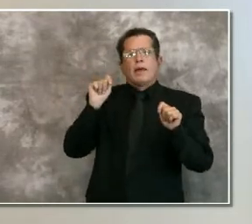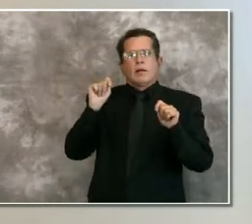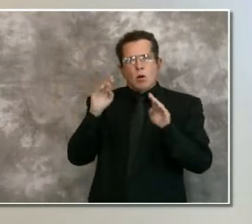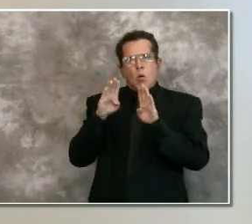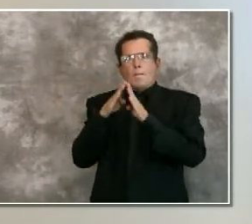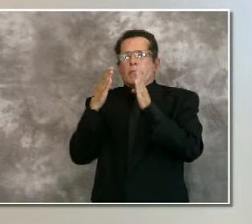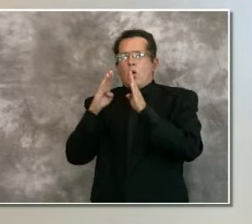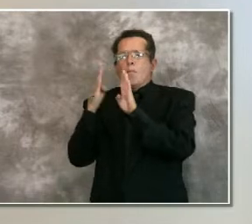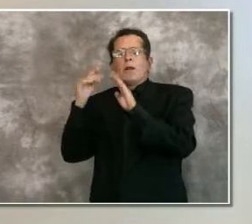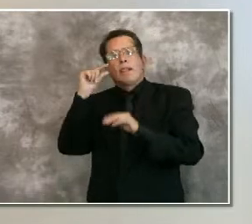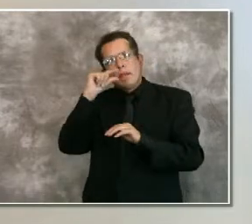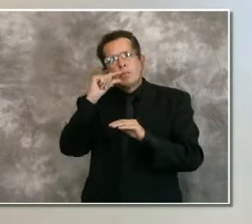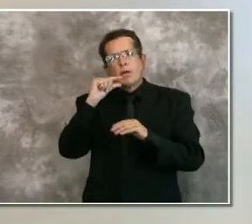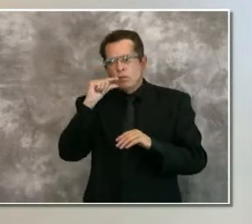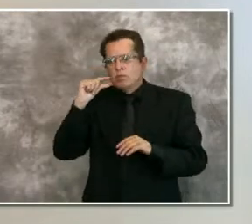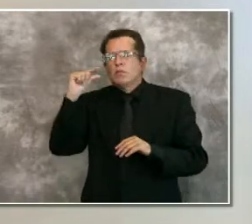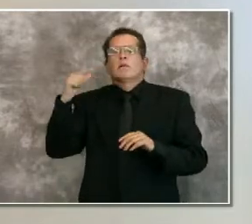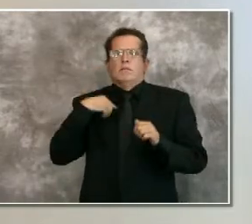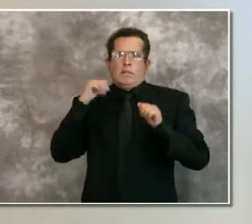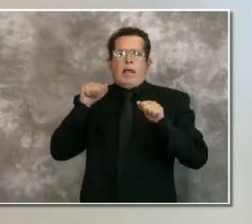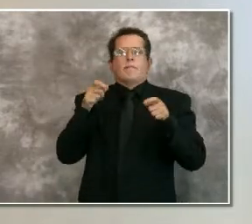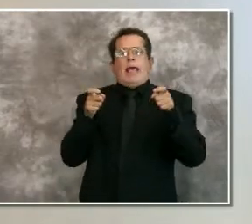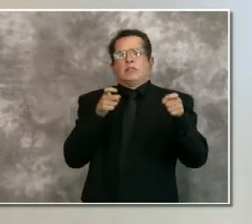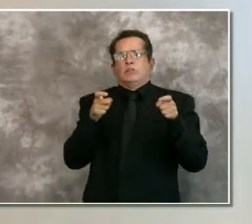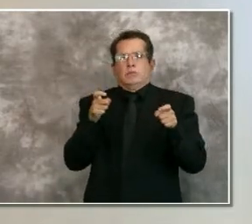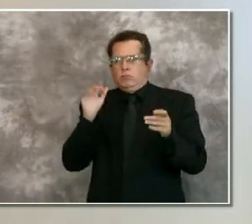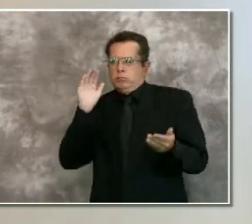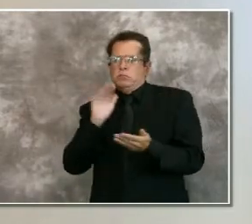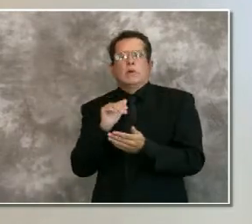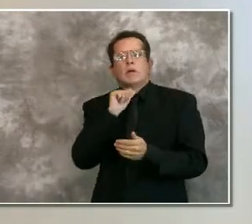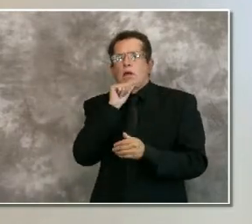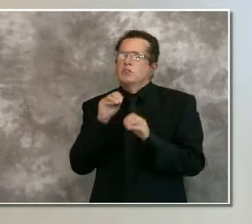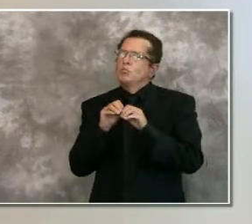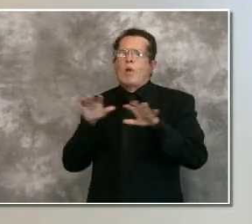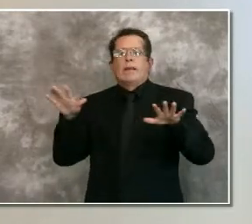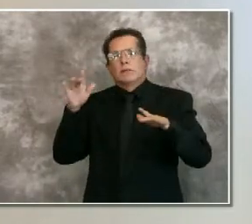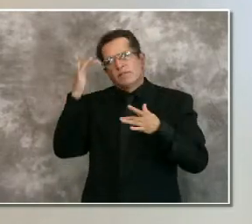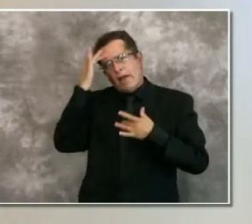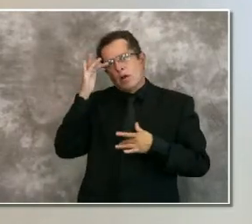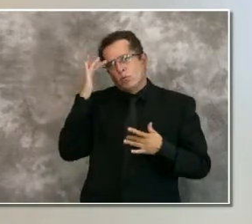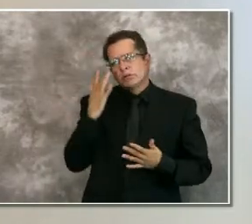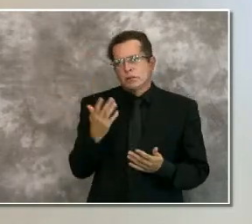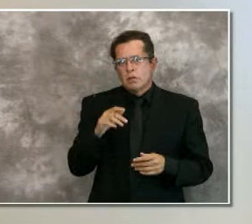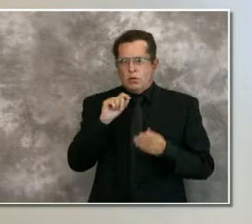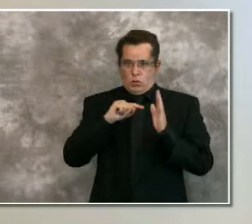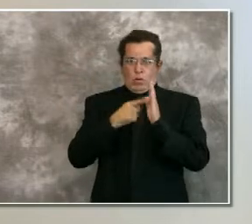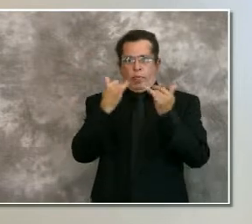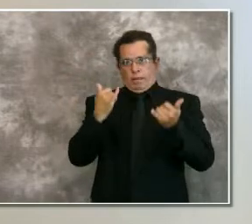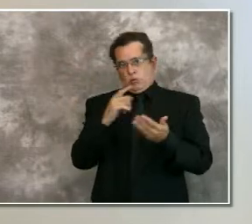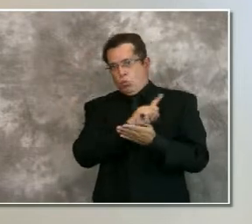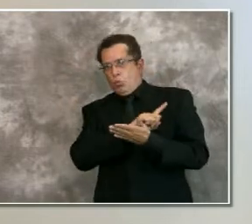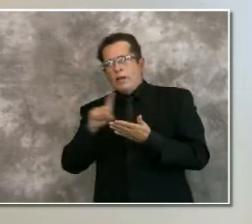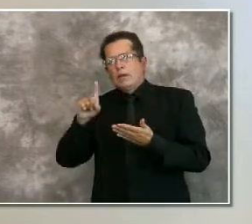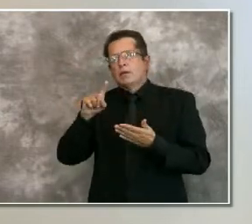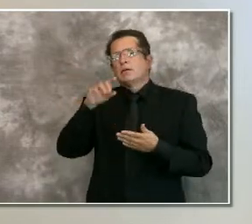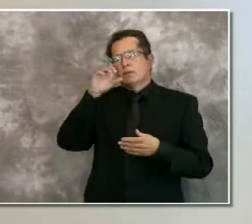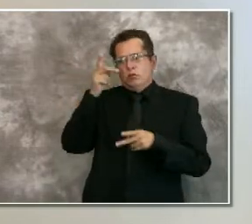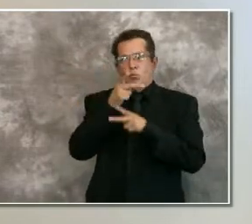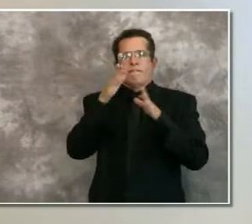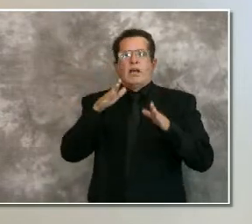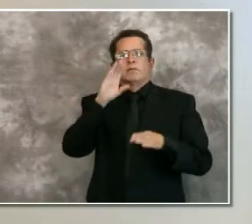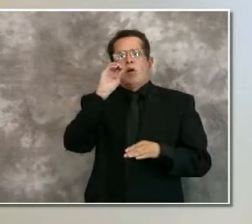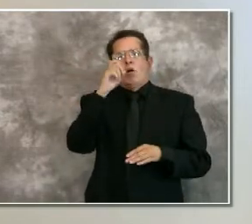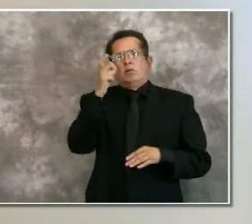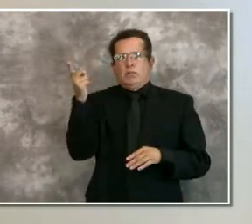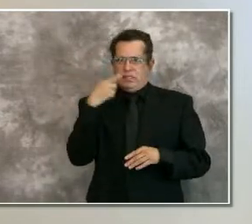spread to a manageable level that allows us to preserve the integrity of our healthcare system. And so starting this week, as Supervisor Cox mentioned, going